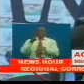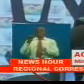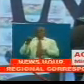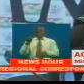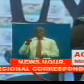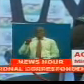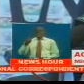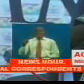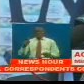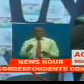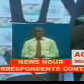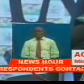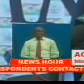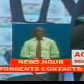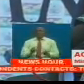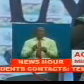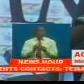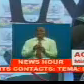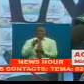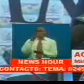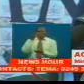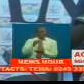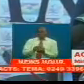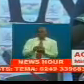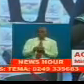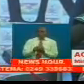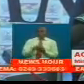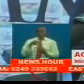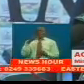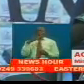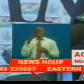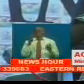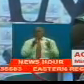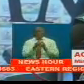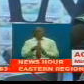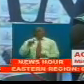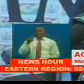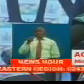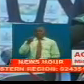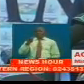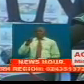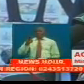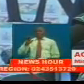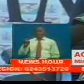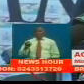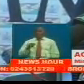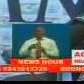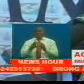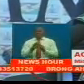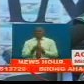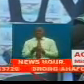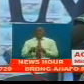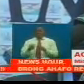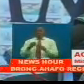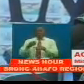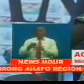exhaust temperature spread and low tidal temperature. TCO number two is down after a system